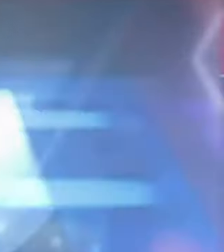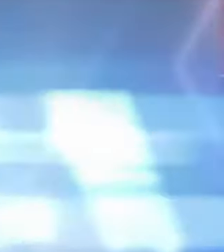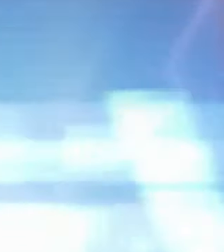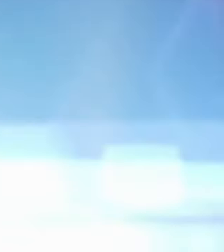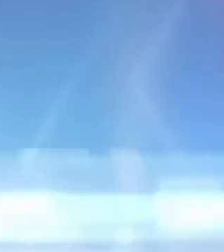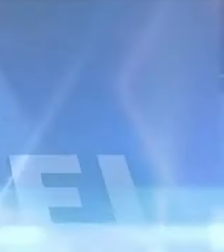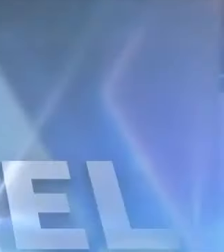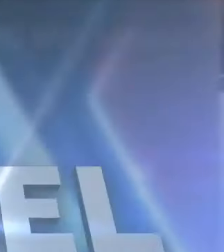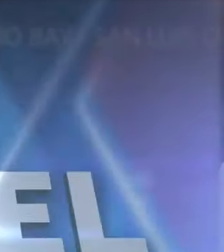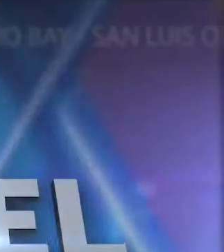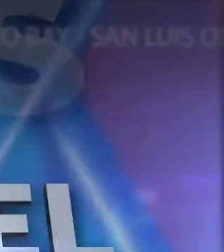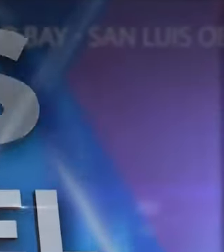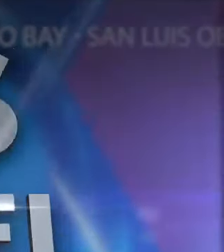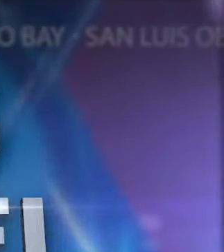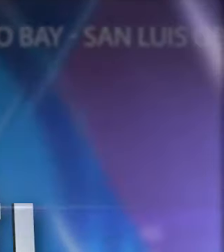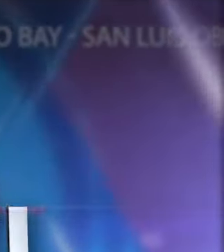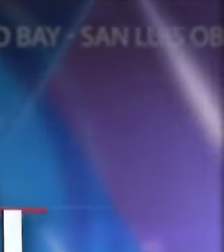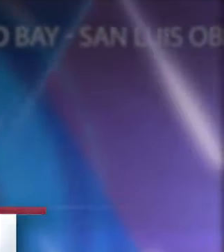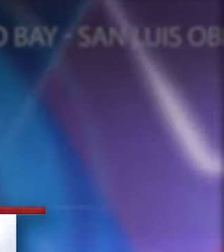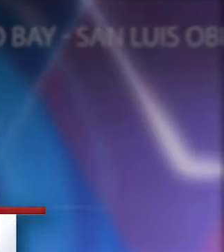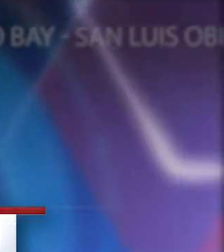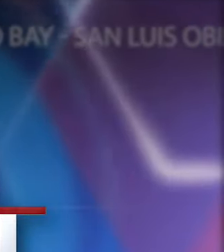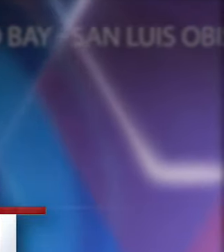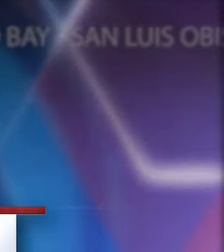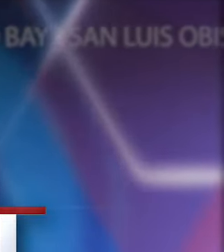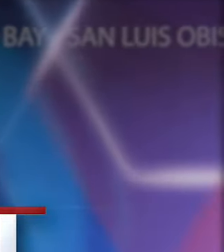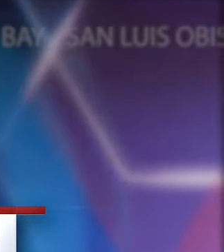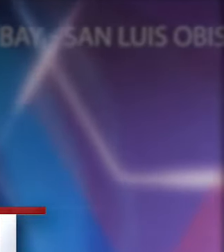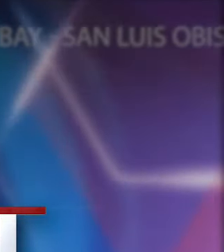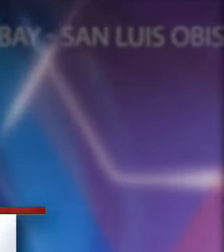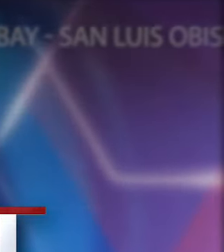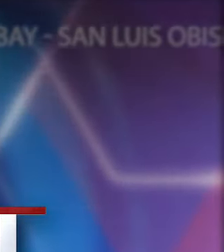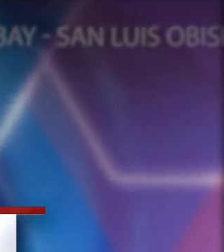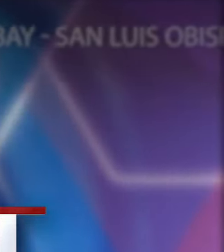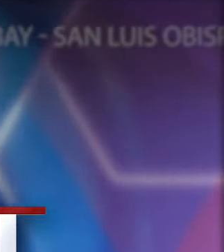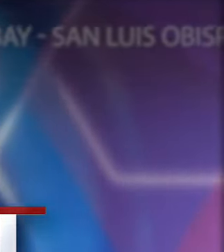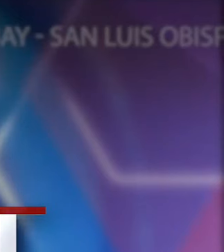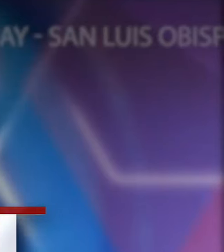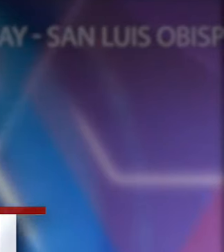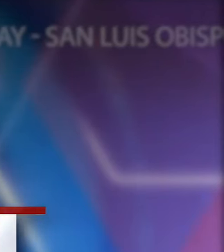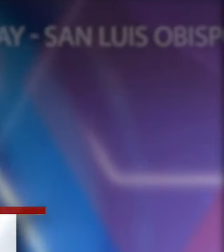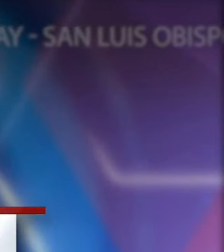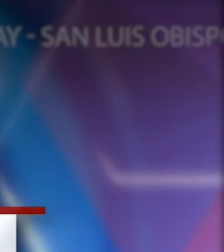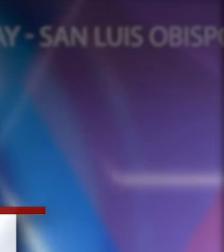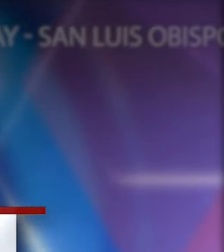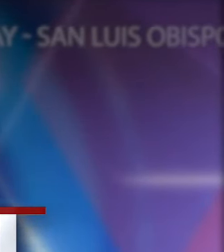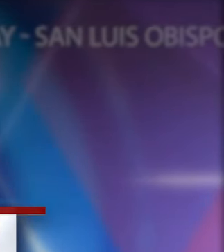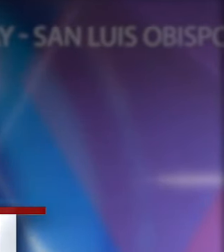Stay with your news channel for breaking news updates on air and on all your devices.